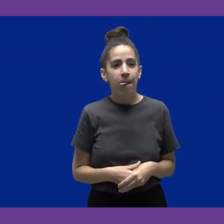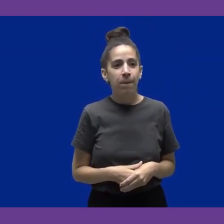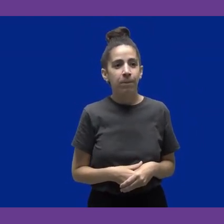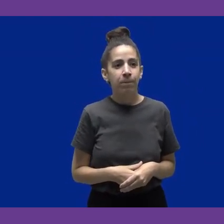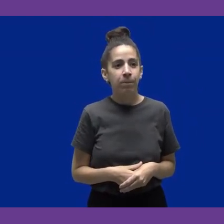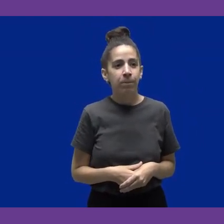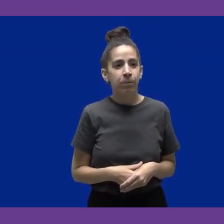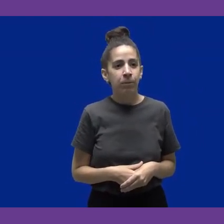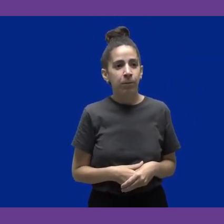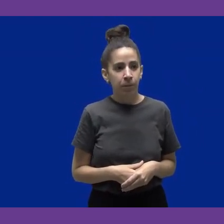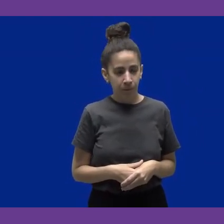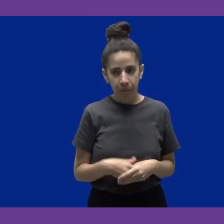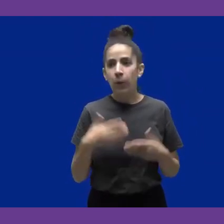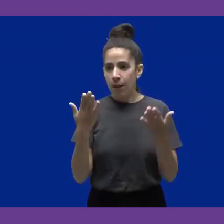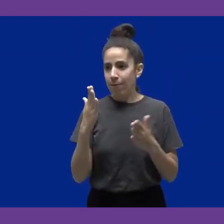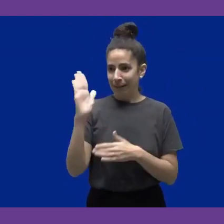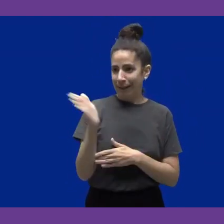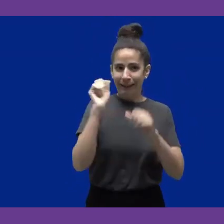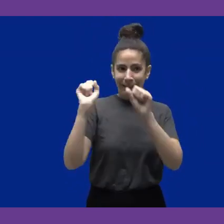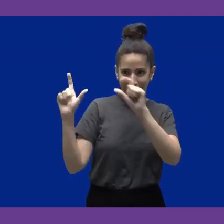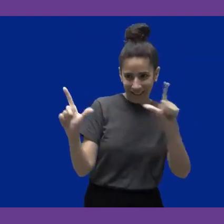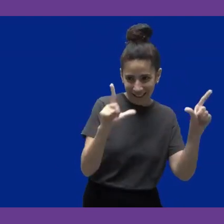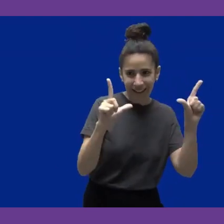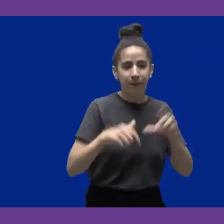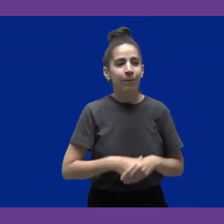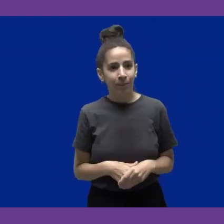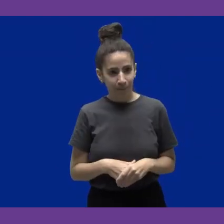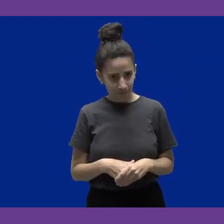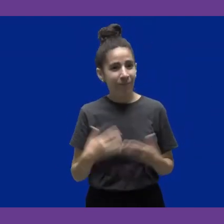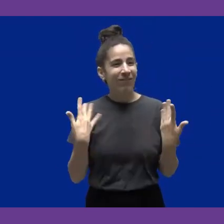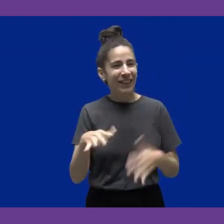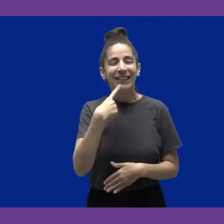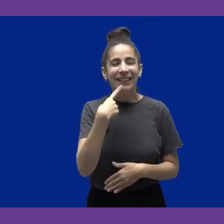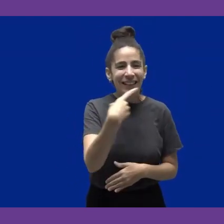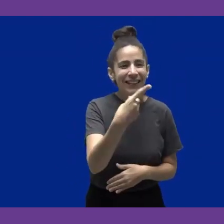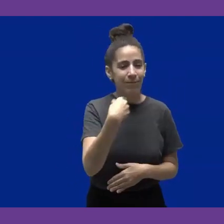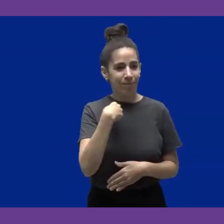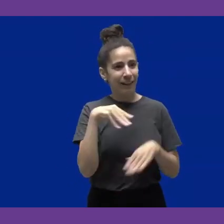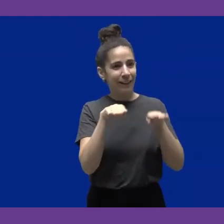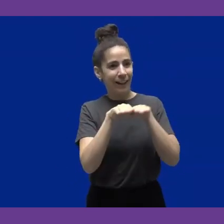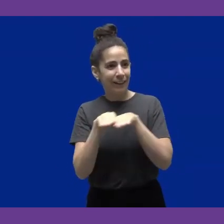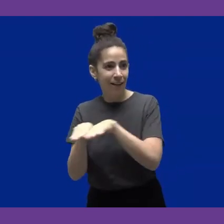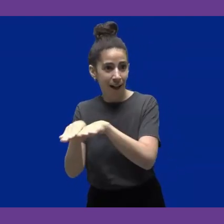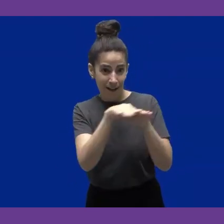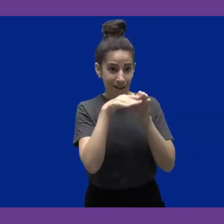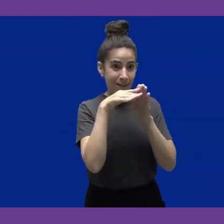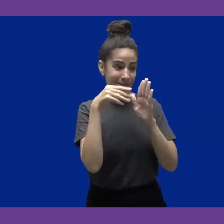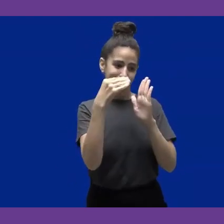let's move. So the standardization request was approved, the European Accessibility Act, was approved in